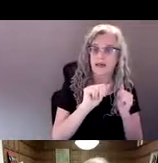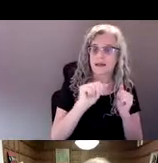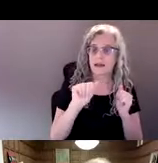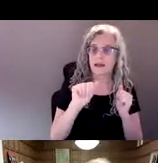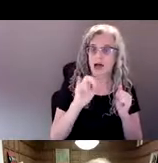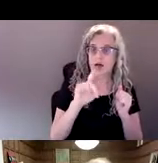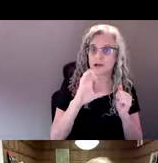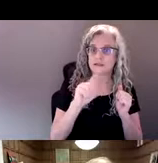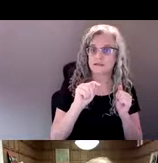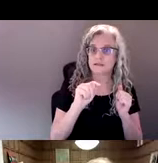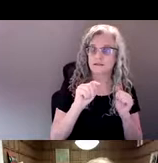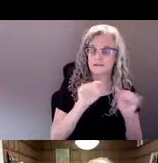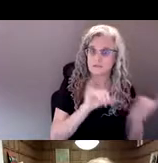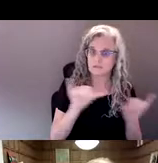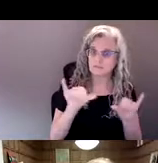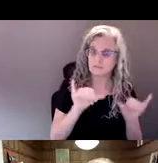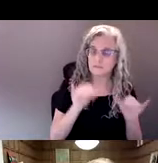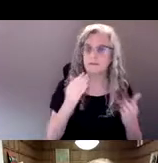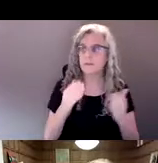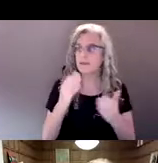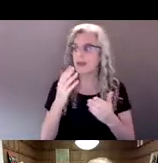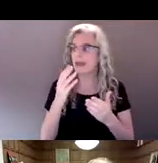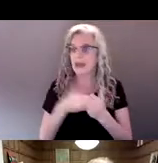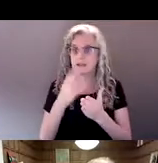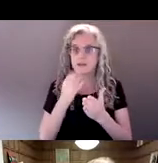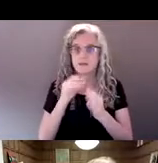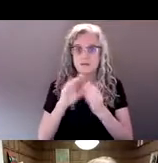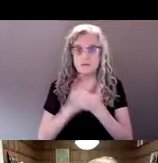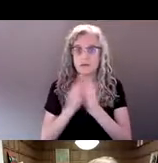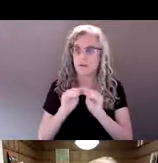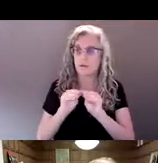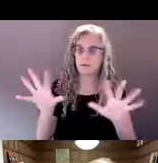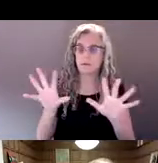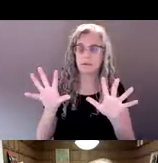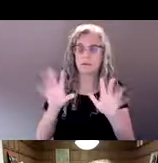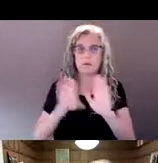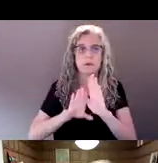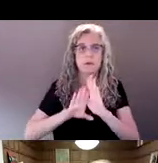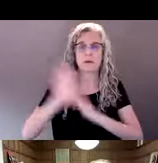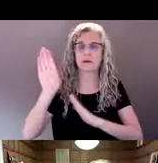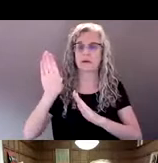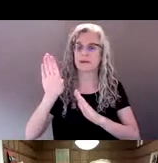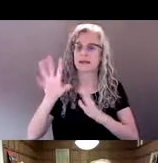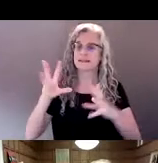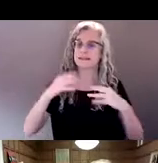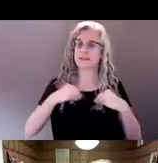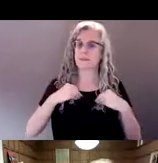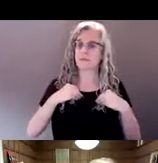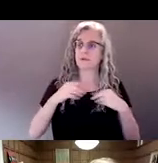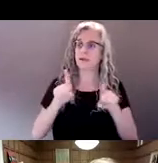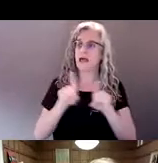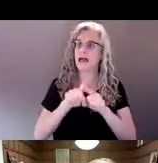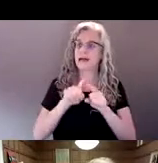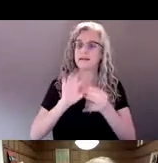which anti-Judaism is increasingly widespread, becoming acceptable as a language of critique across many parts of the